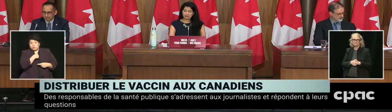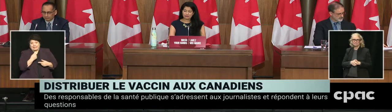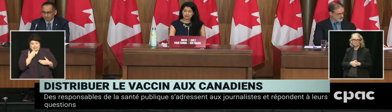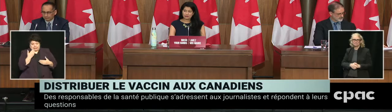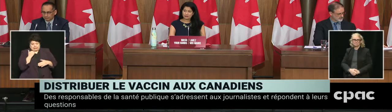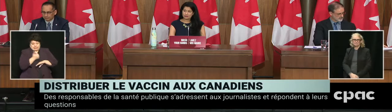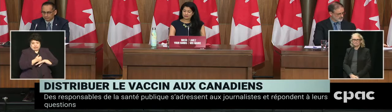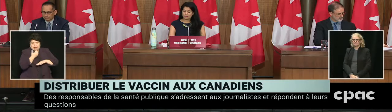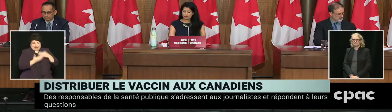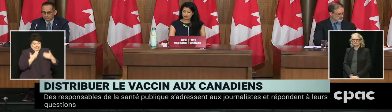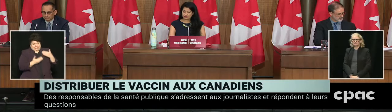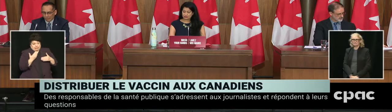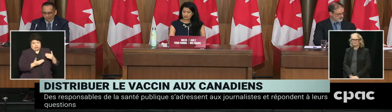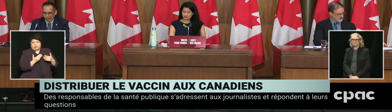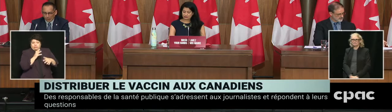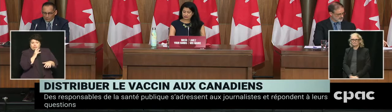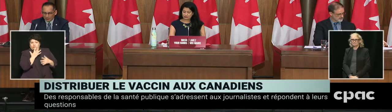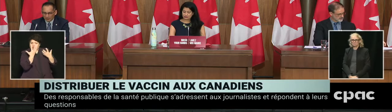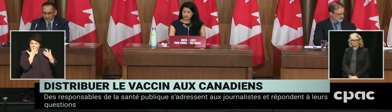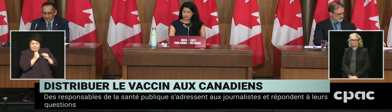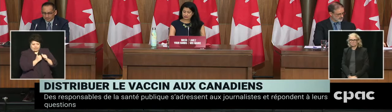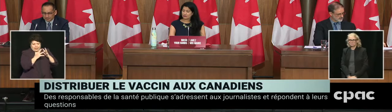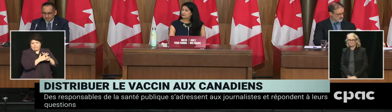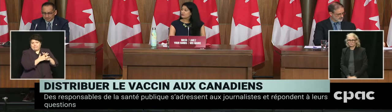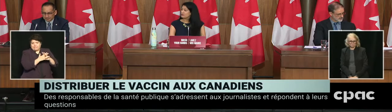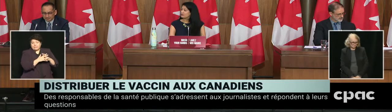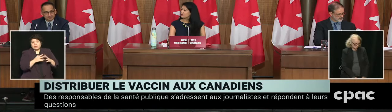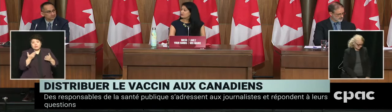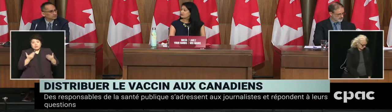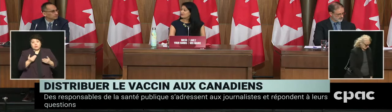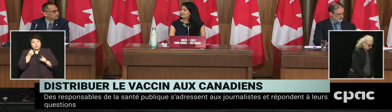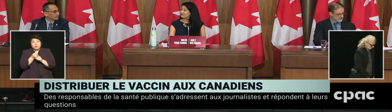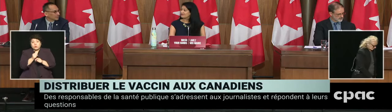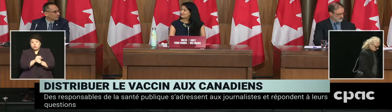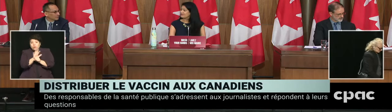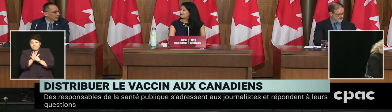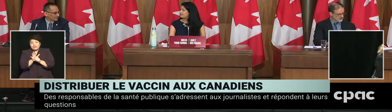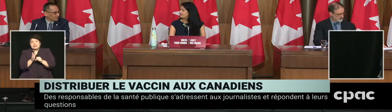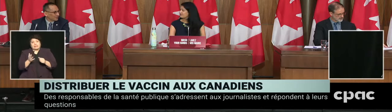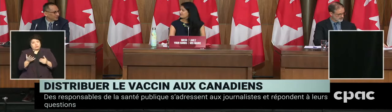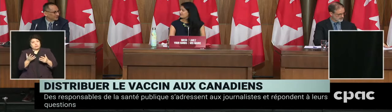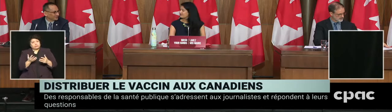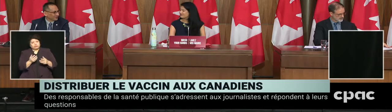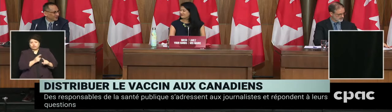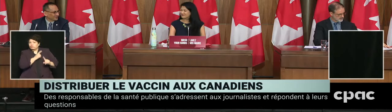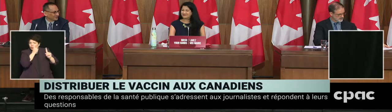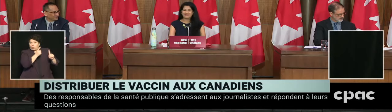COVID. And so it's a constantly evolving environment, and